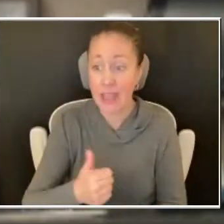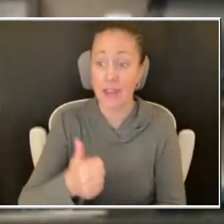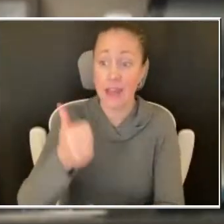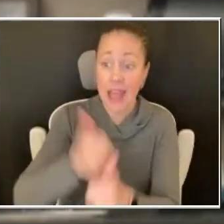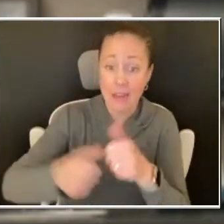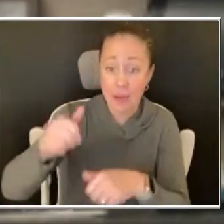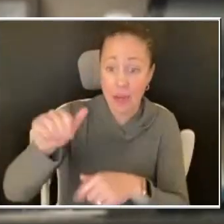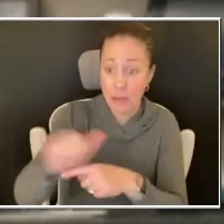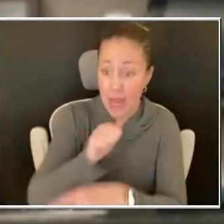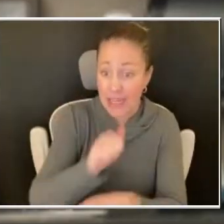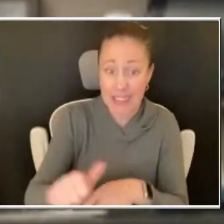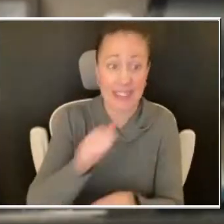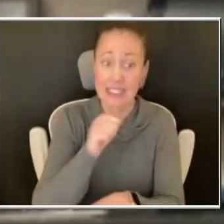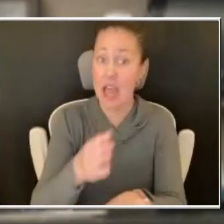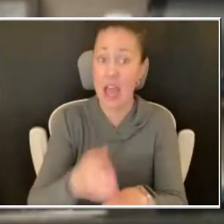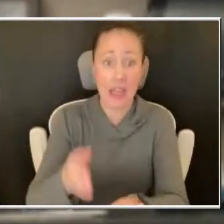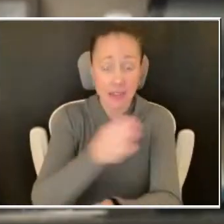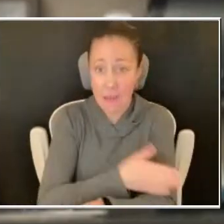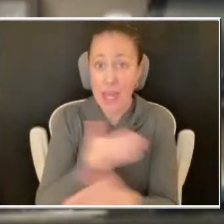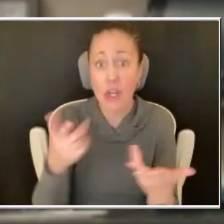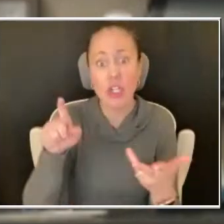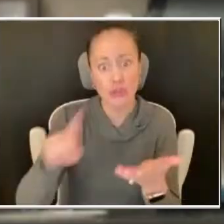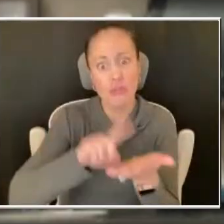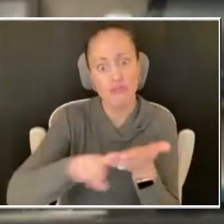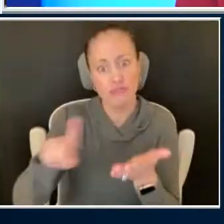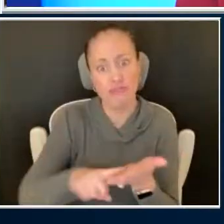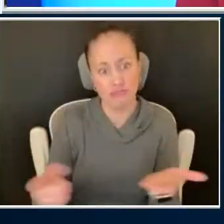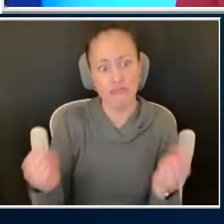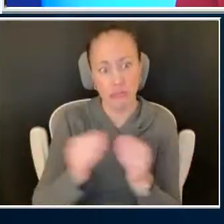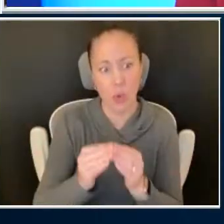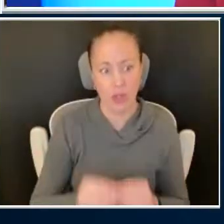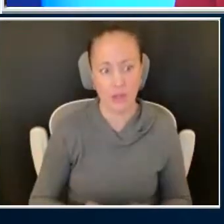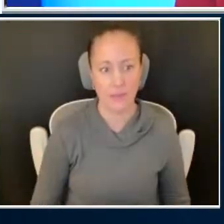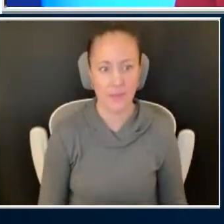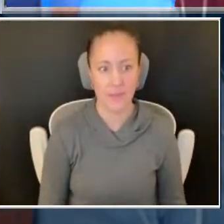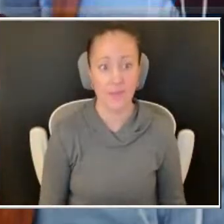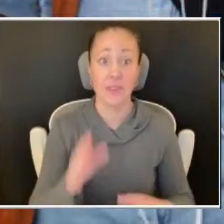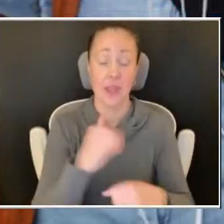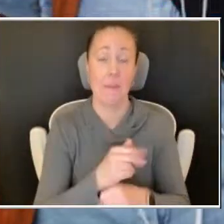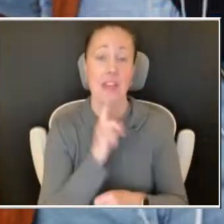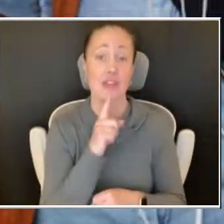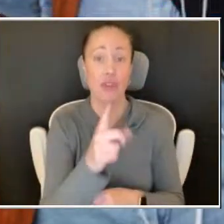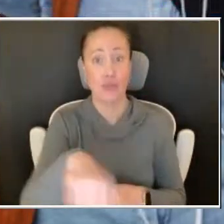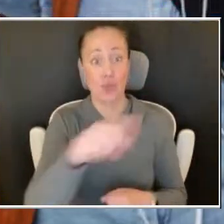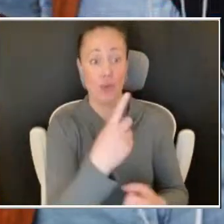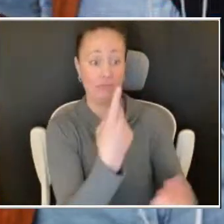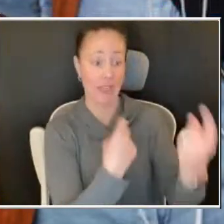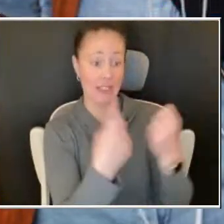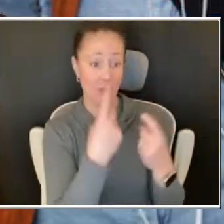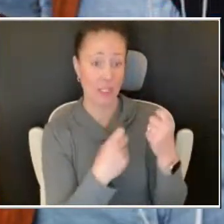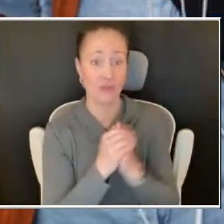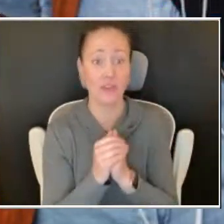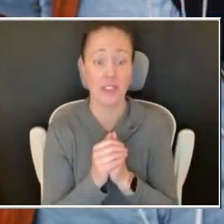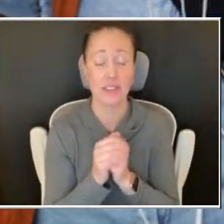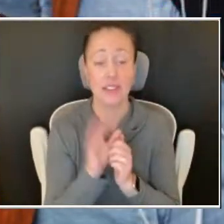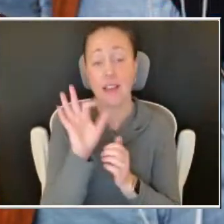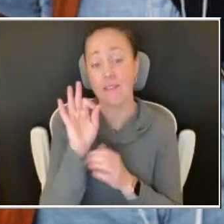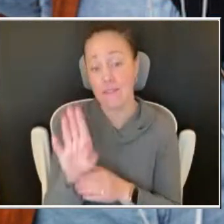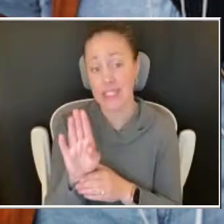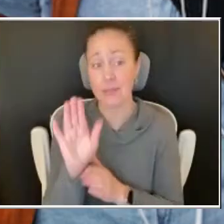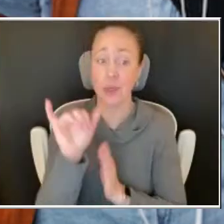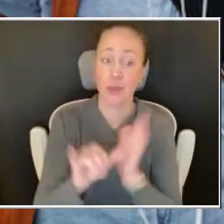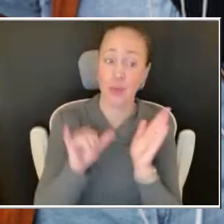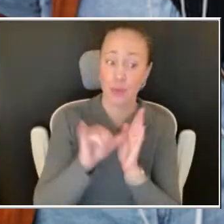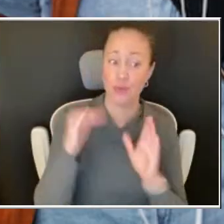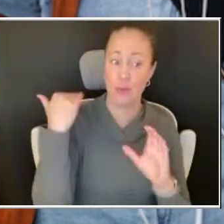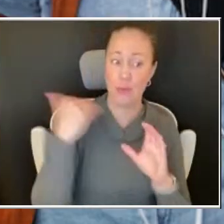get better, then I think that's when it should be investigated more. Well, be sure to ask your questions. You can use the chat on YouTube or Facebook. You can email the Medical News